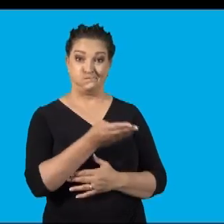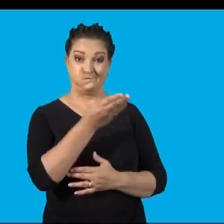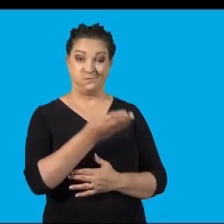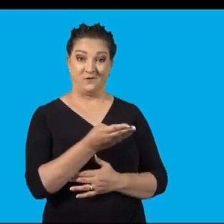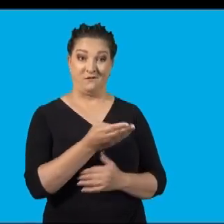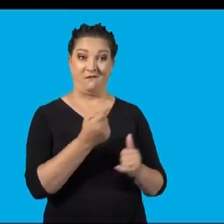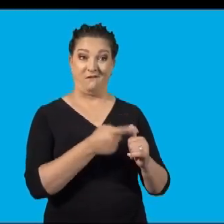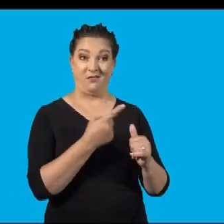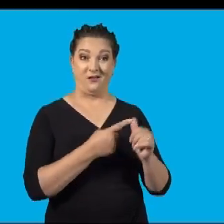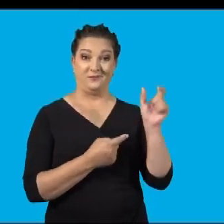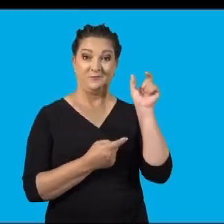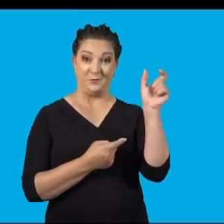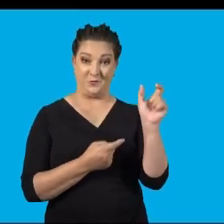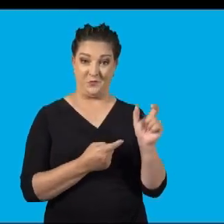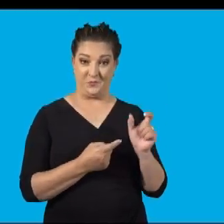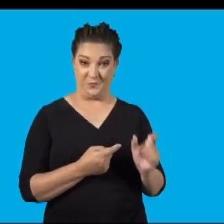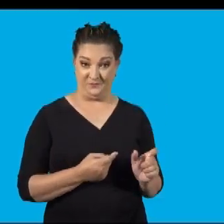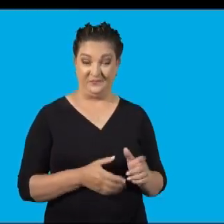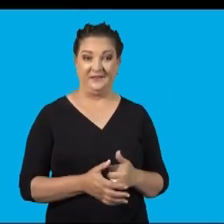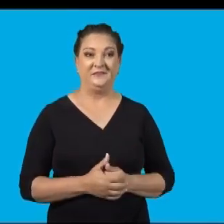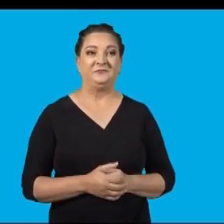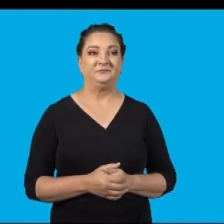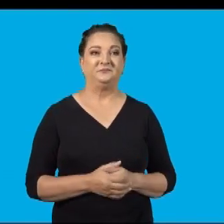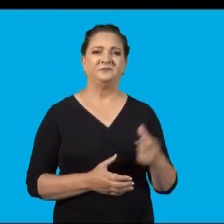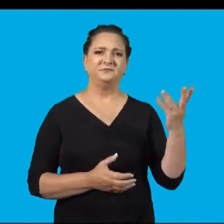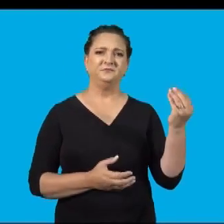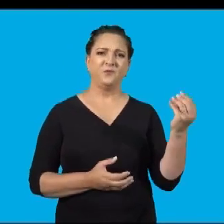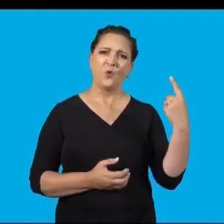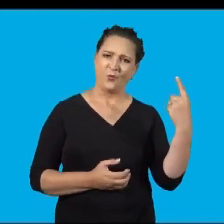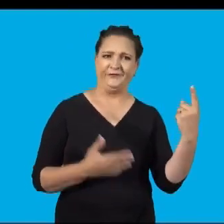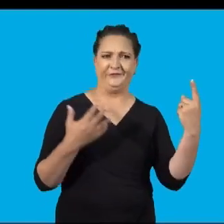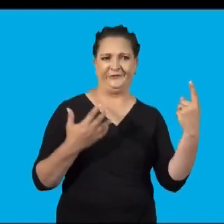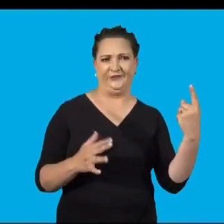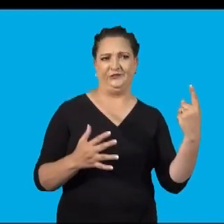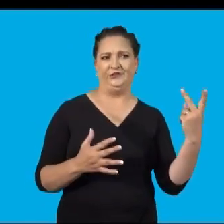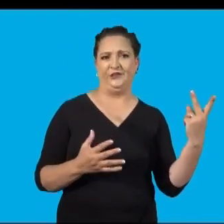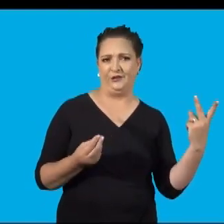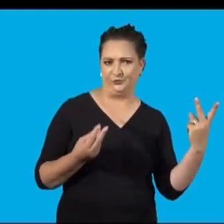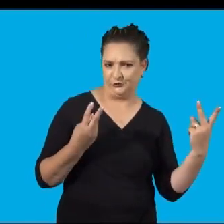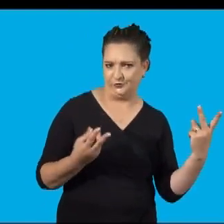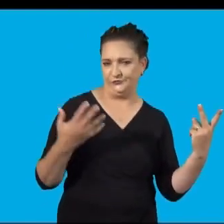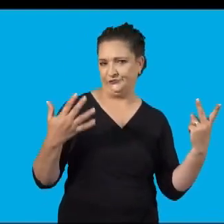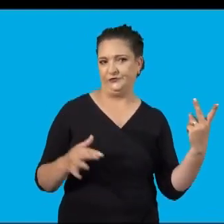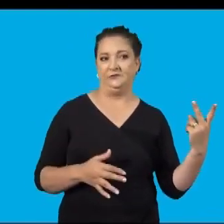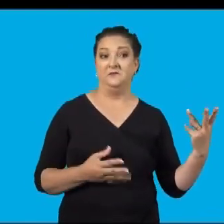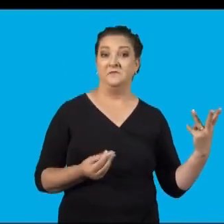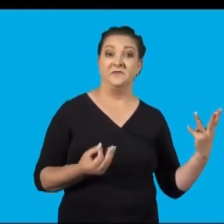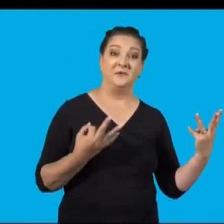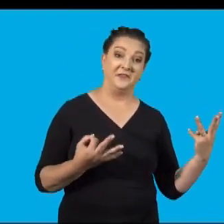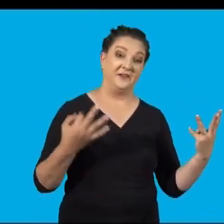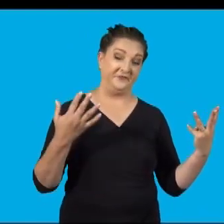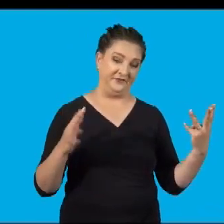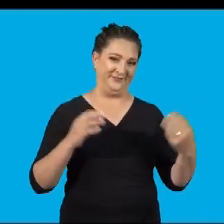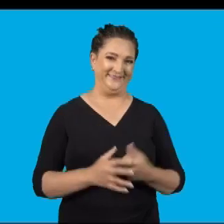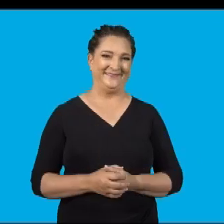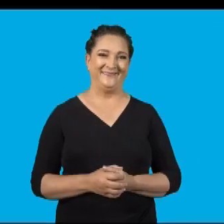Now, this is all the answers that we required from us. So we've answered number 1, number 2, as well as